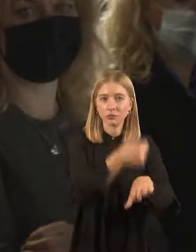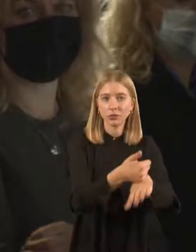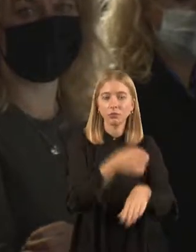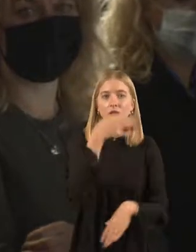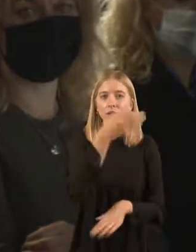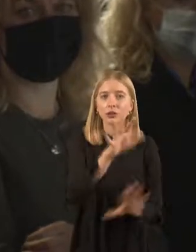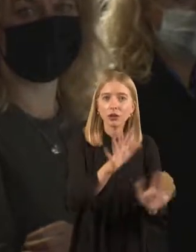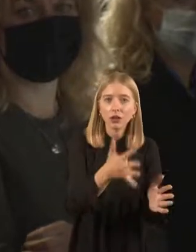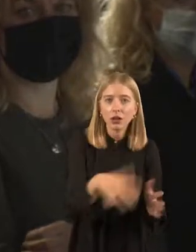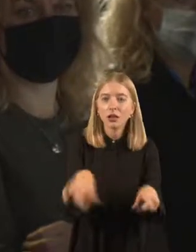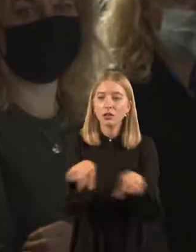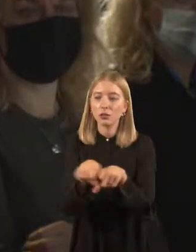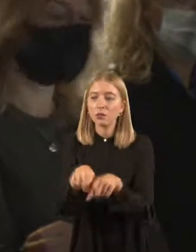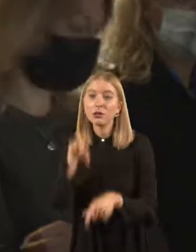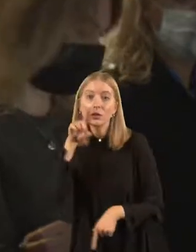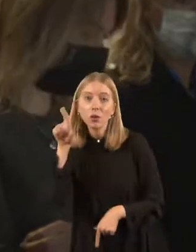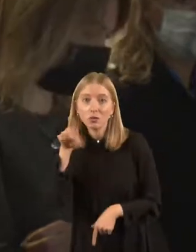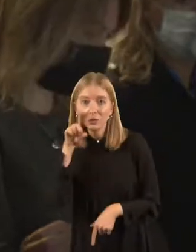Well,